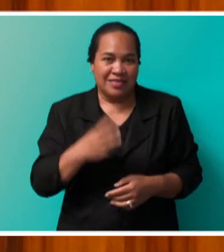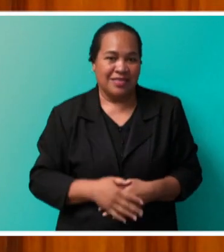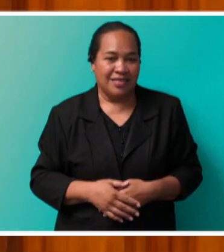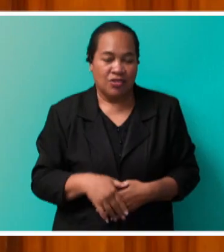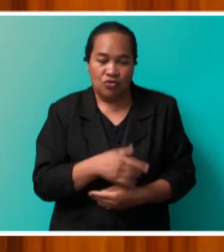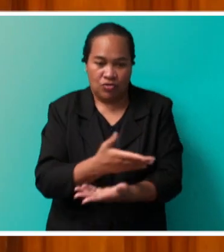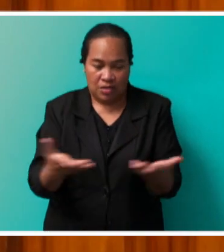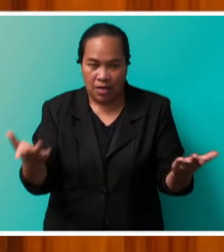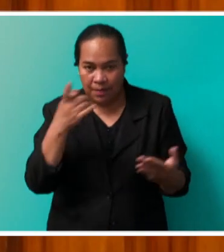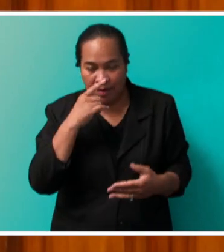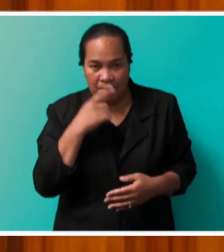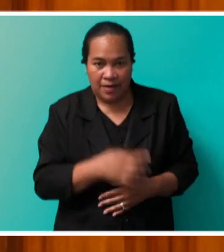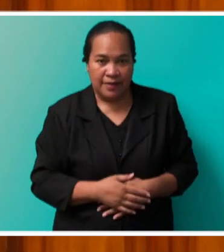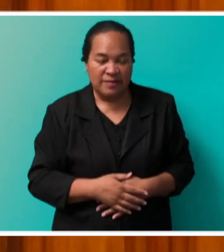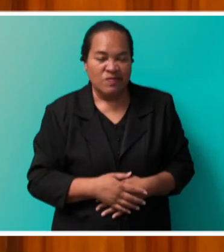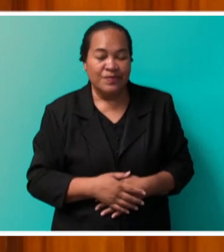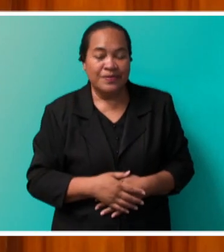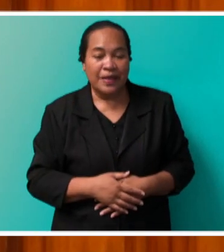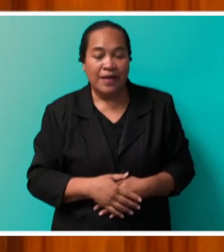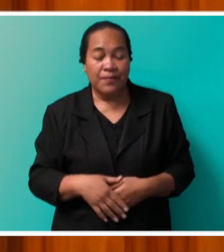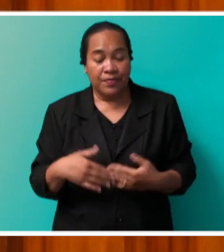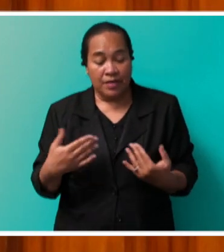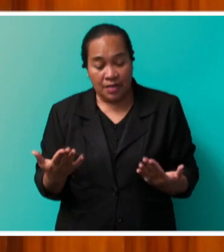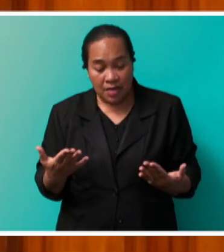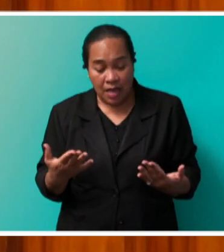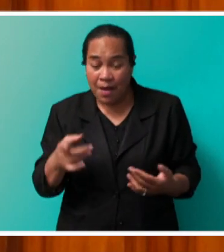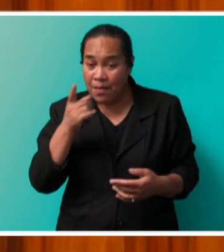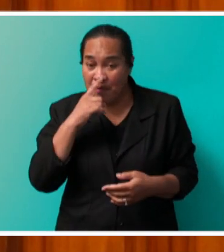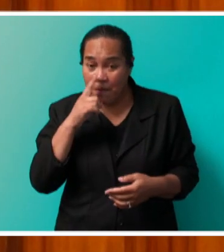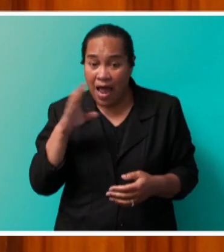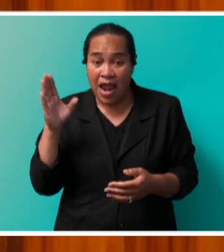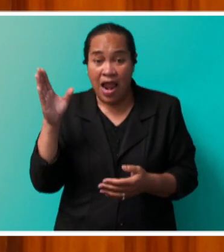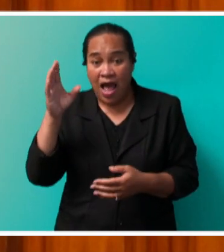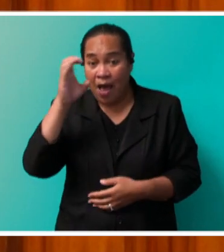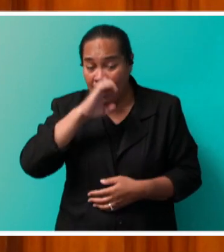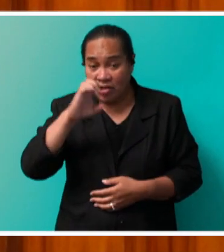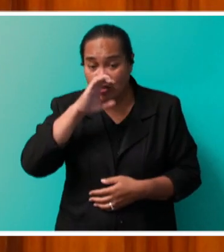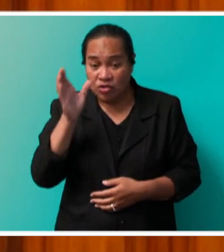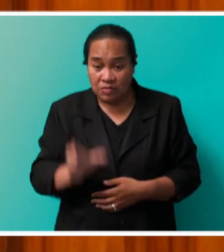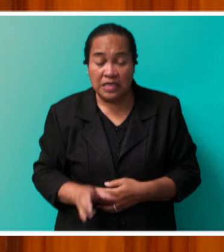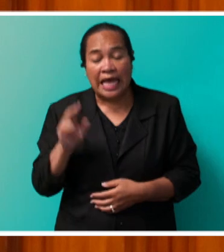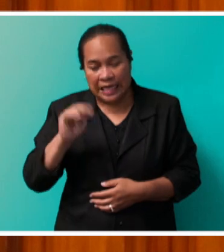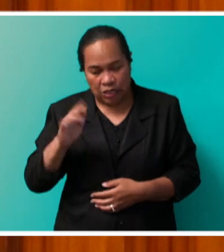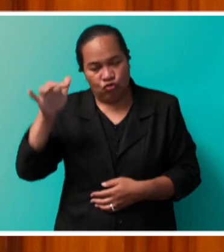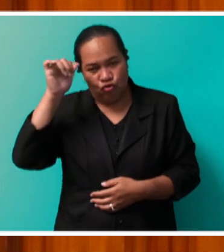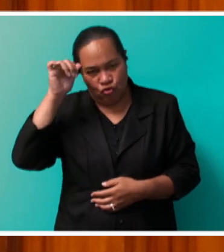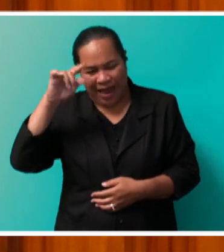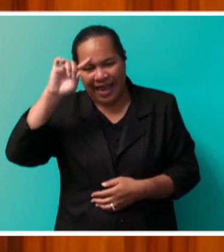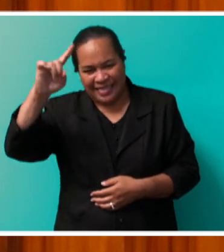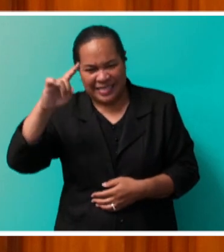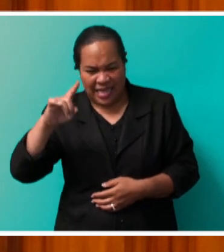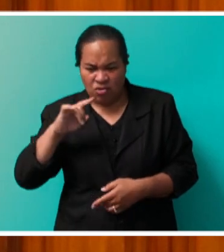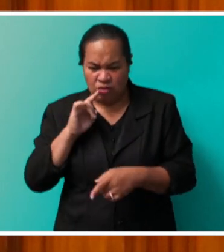the general public. Honorable Speaker, consumers need to know and understand where the timbers they are buying are